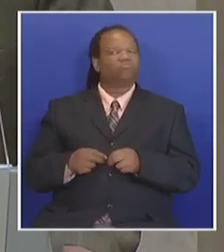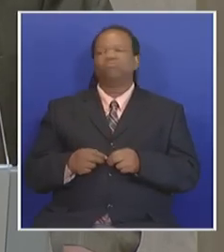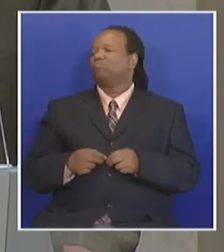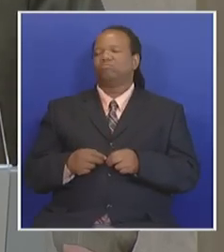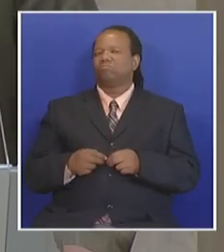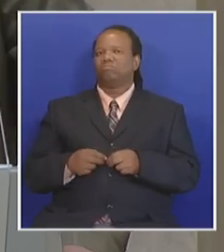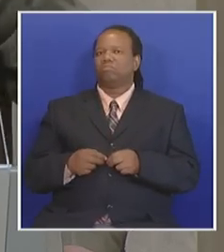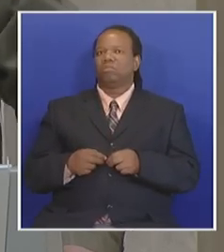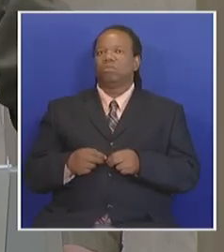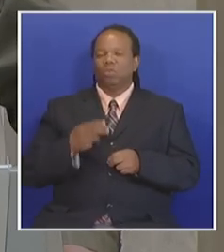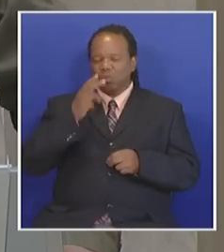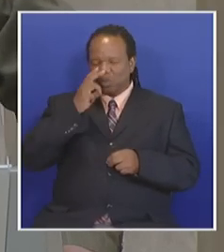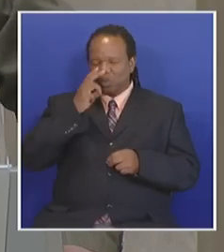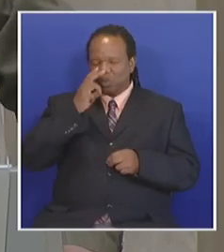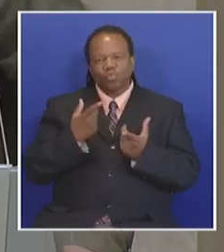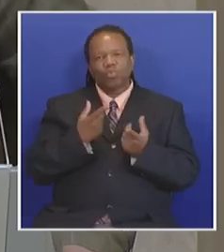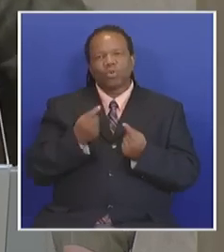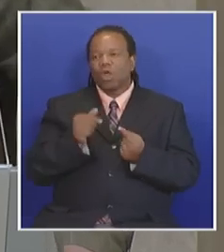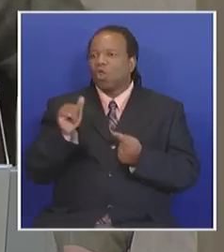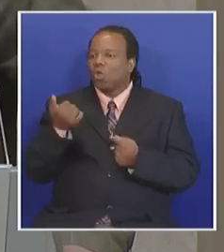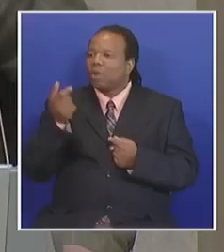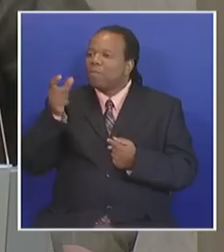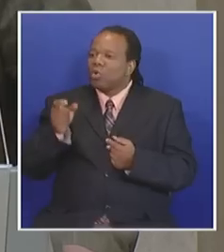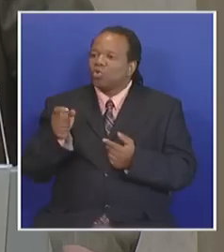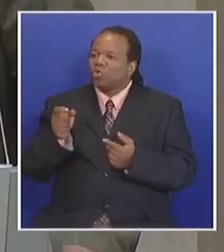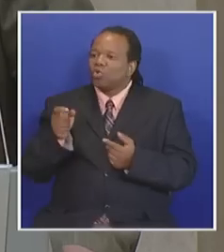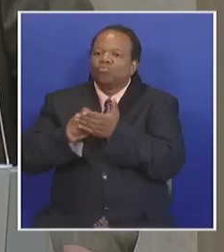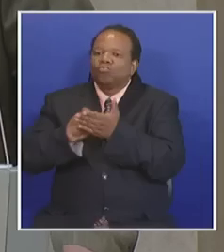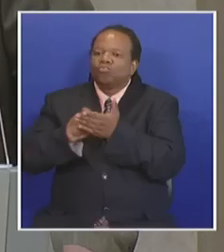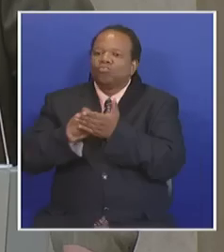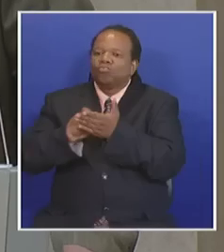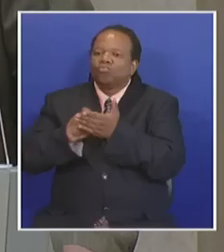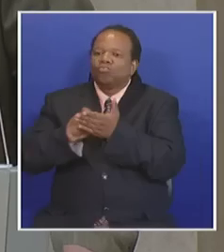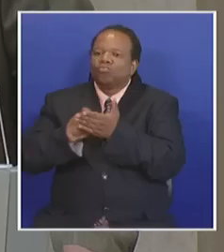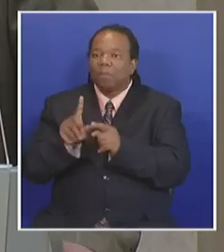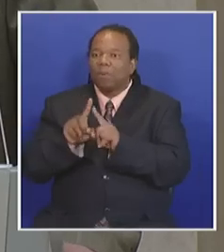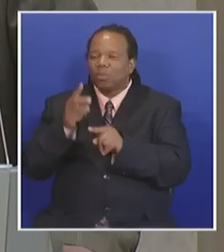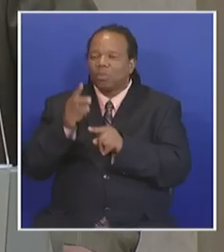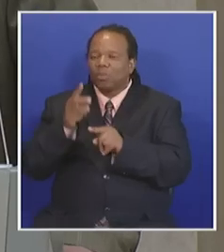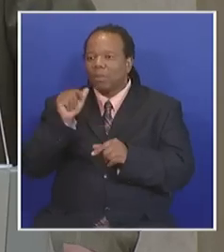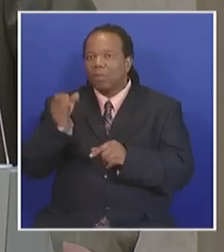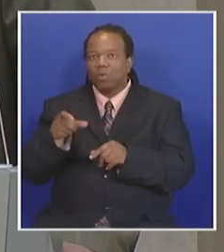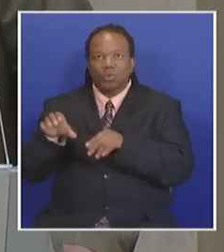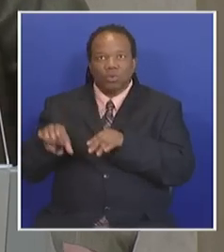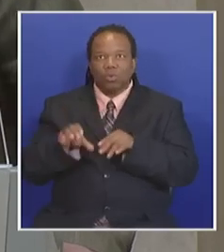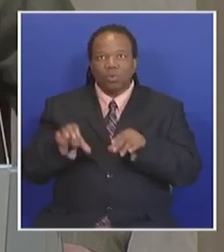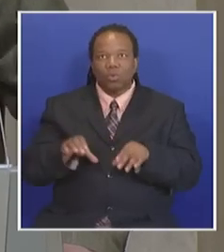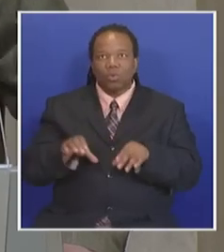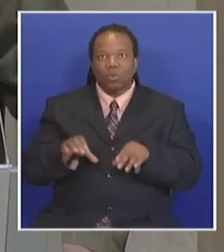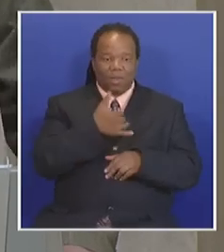need today is not just a signature of a person. We need action. And the ANC is rooted in